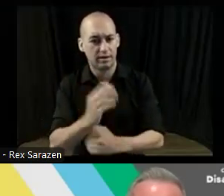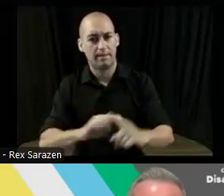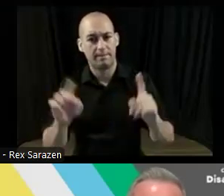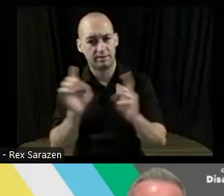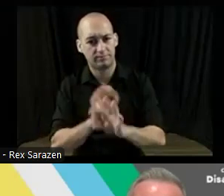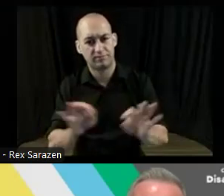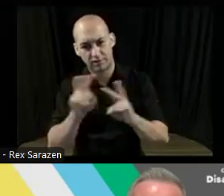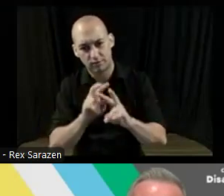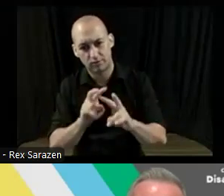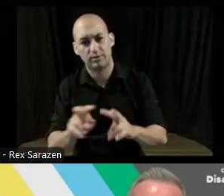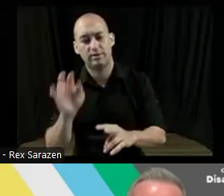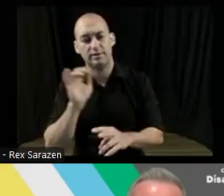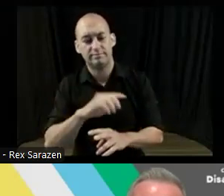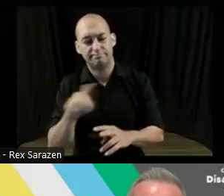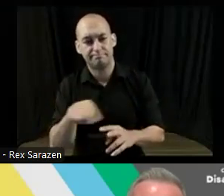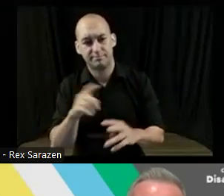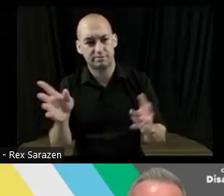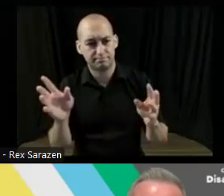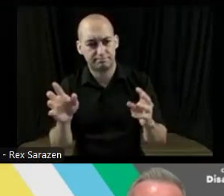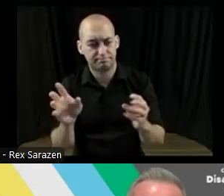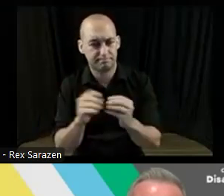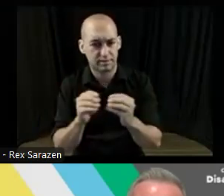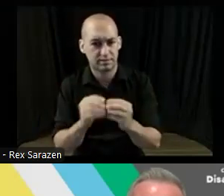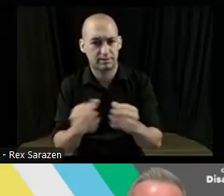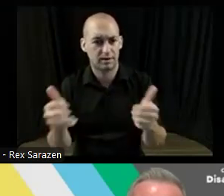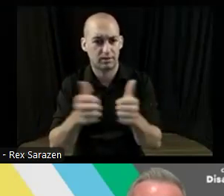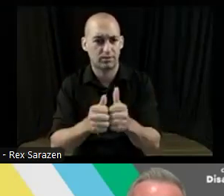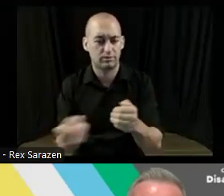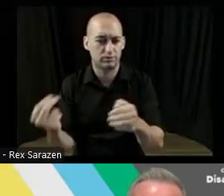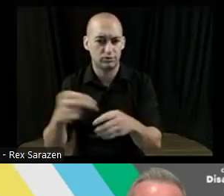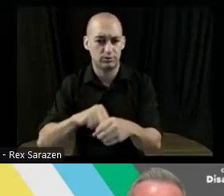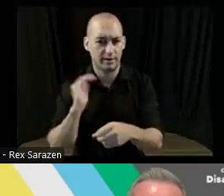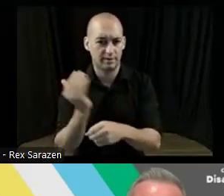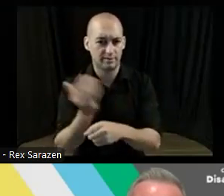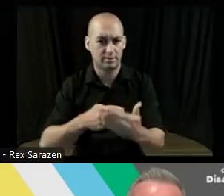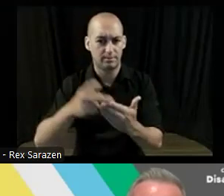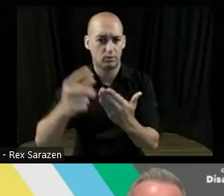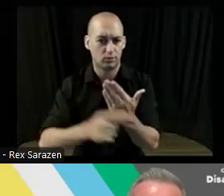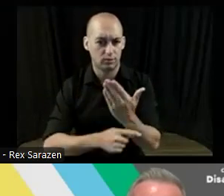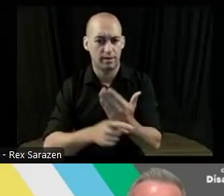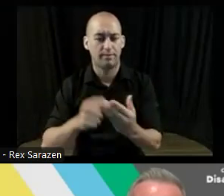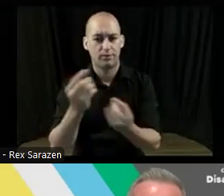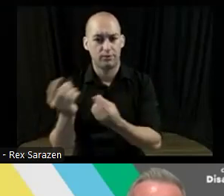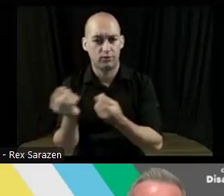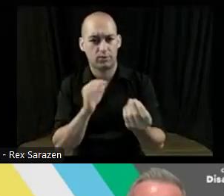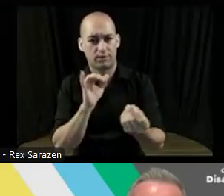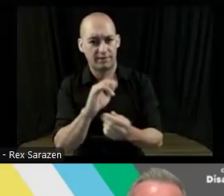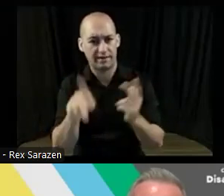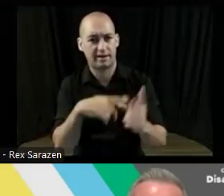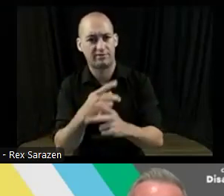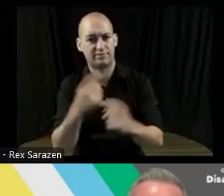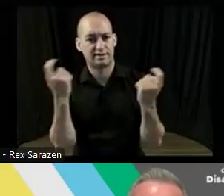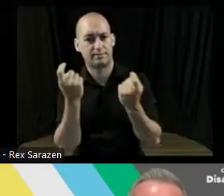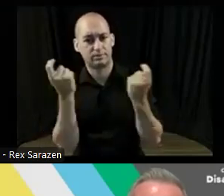committee members coming together and then joining us in the program, doing that kind of celebration, walking